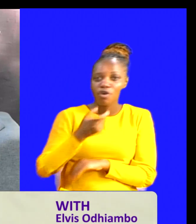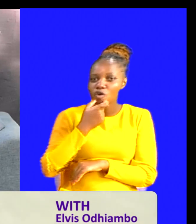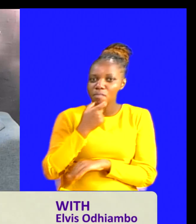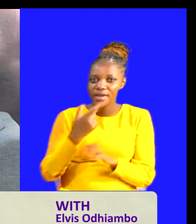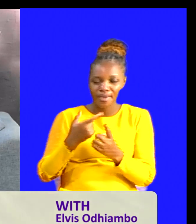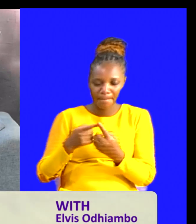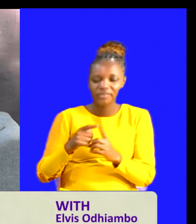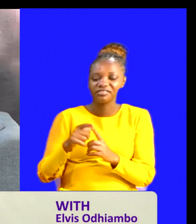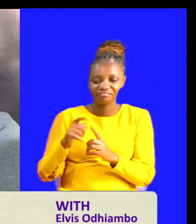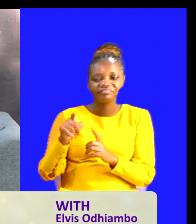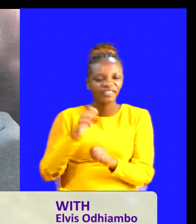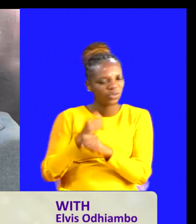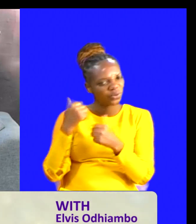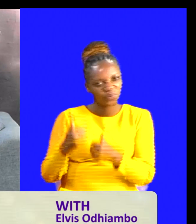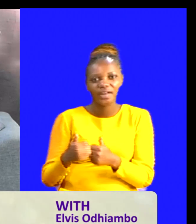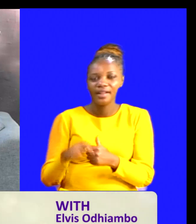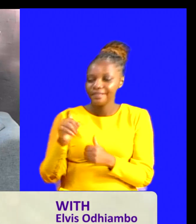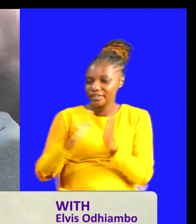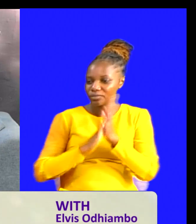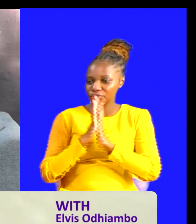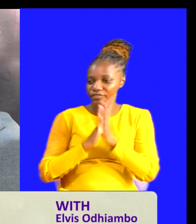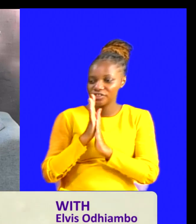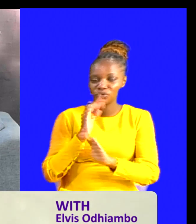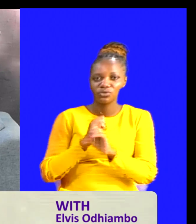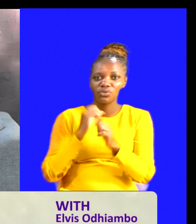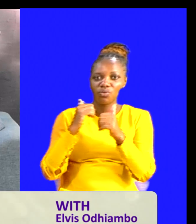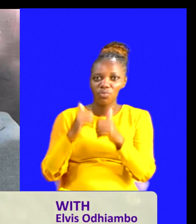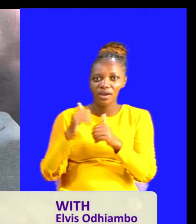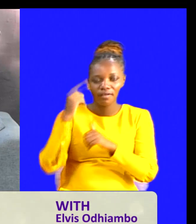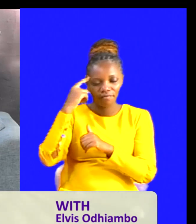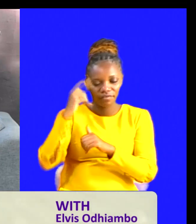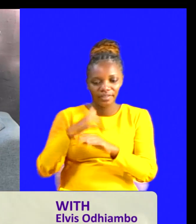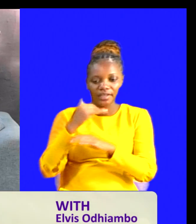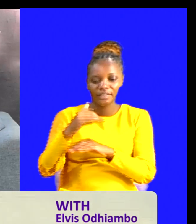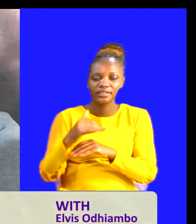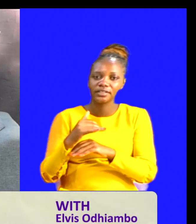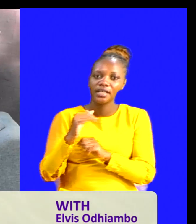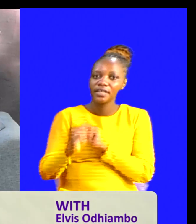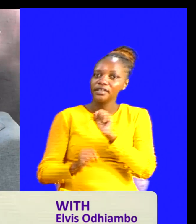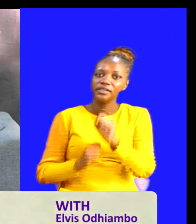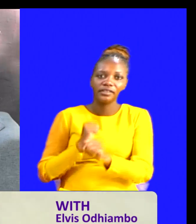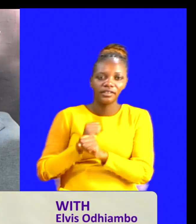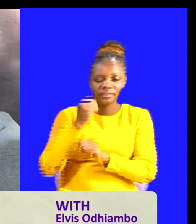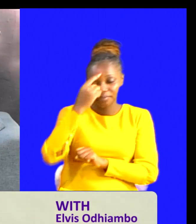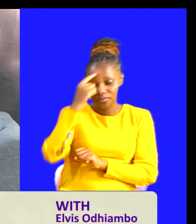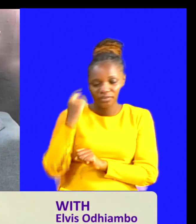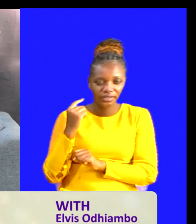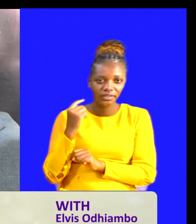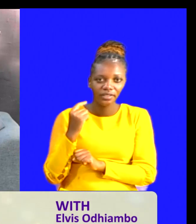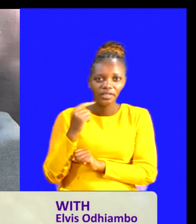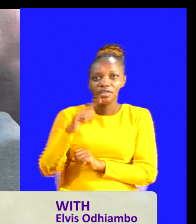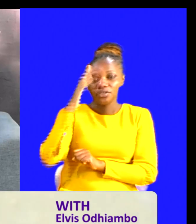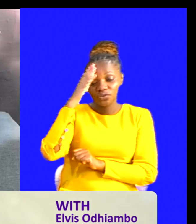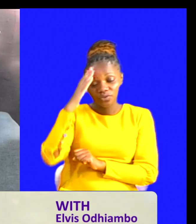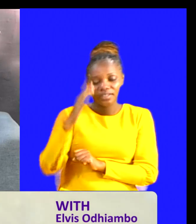doing really well, and it's motivation to do really well for the next coming fixtures, because really well the likes of Gor